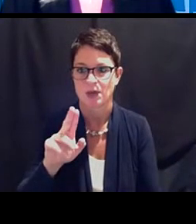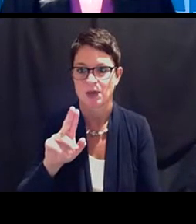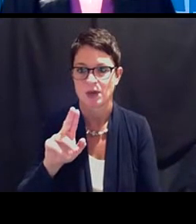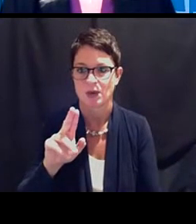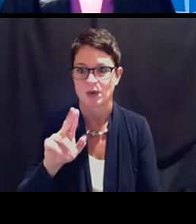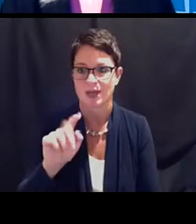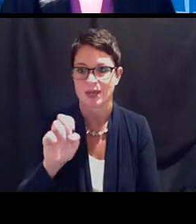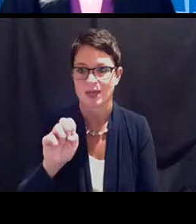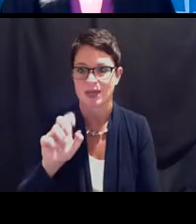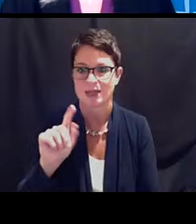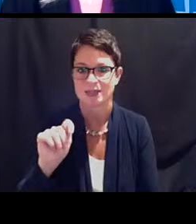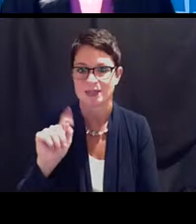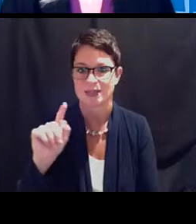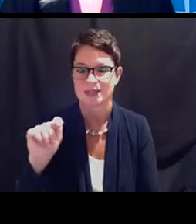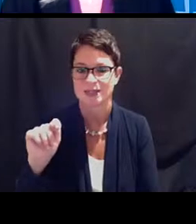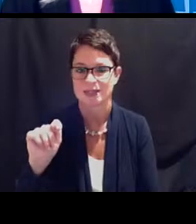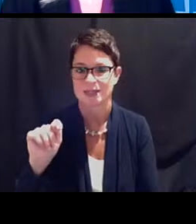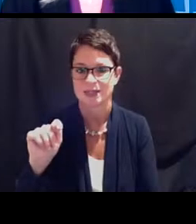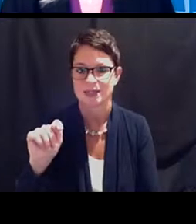KNNETH,